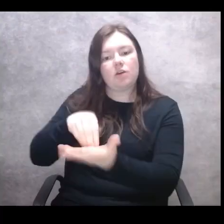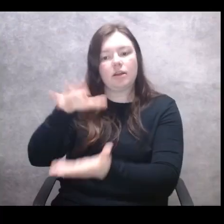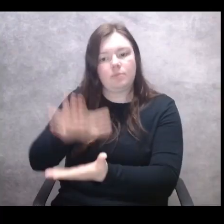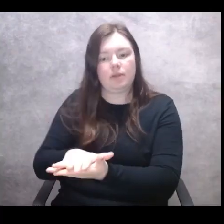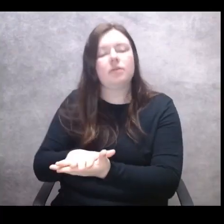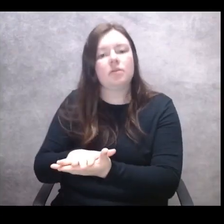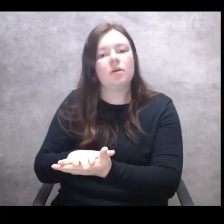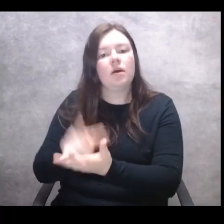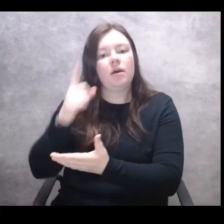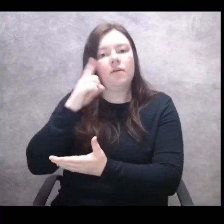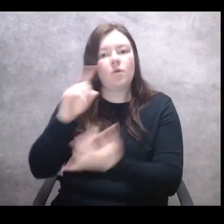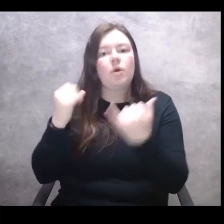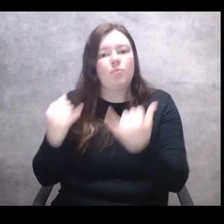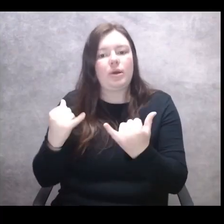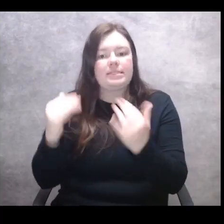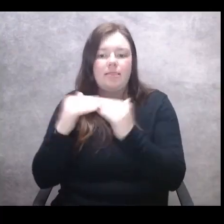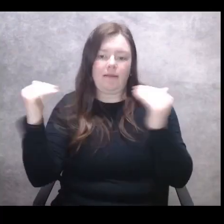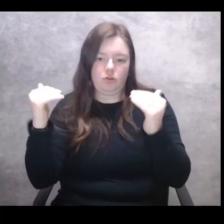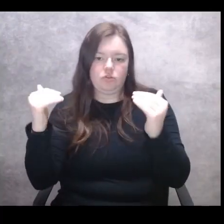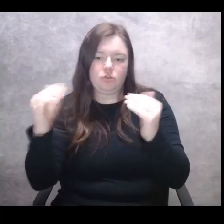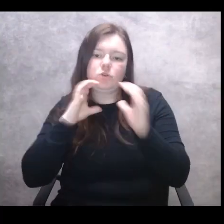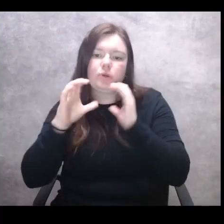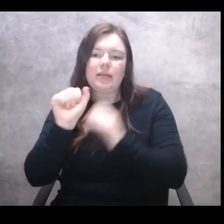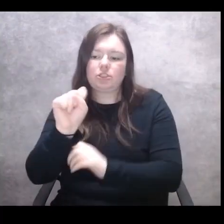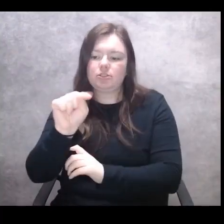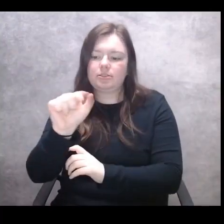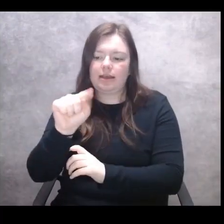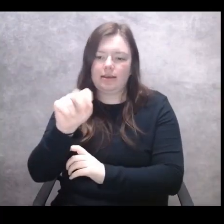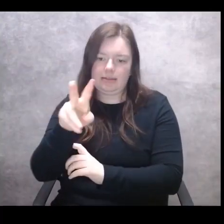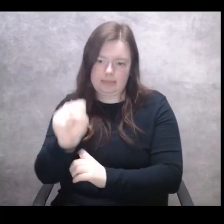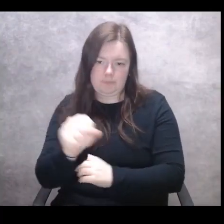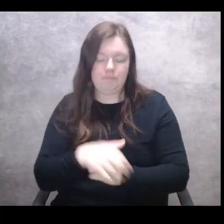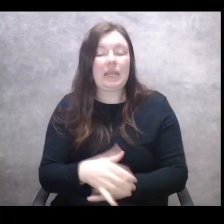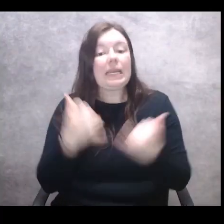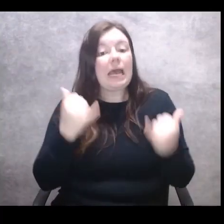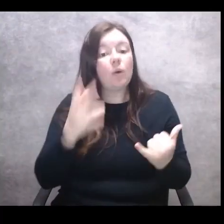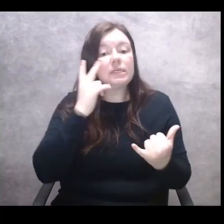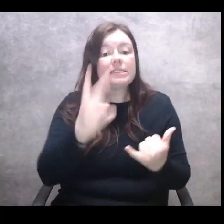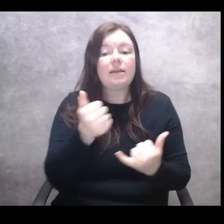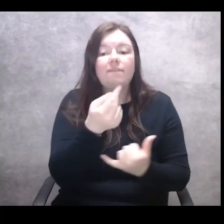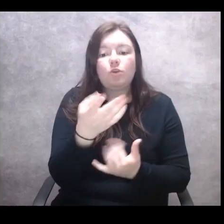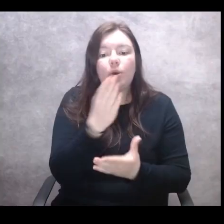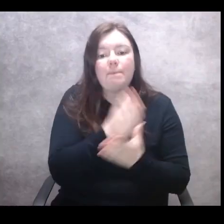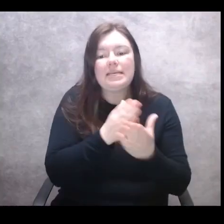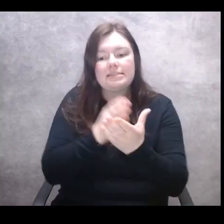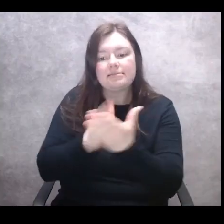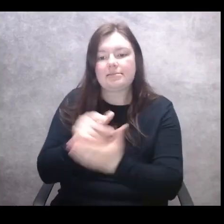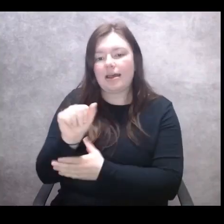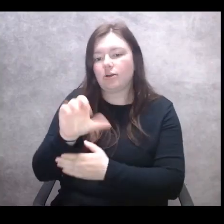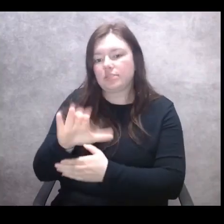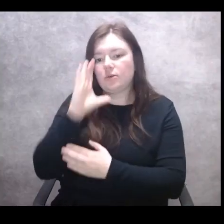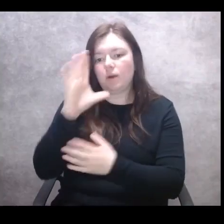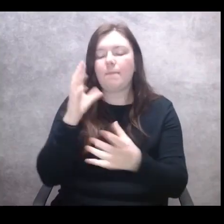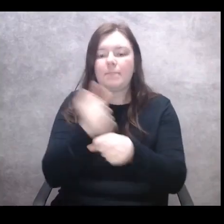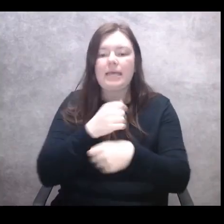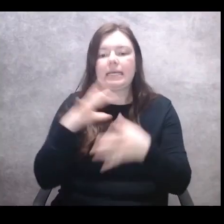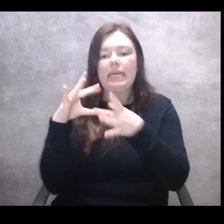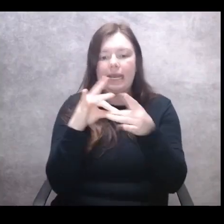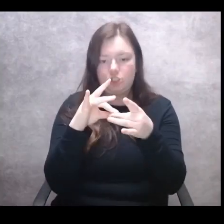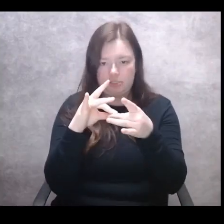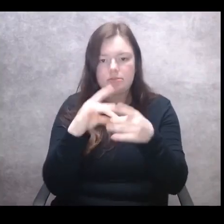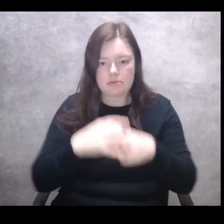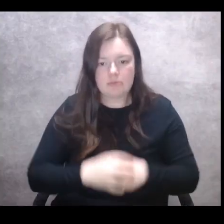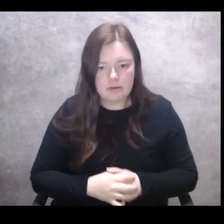present levels for communication status. Now, let's look at a few pieces of the IEP that the ARC would